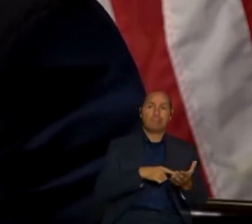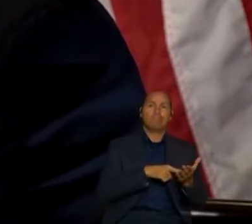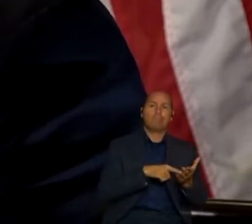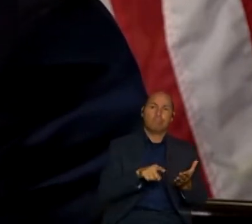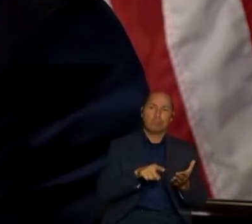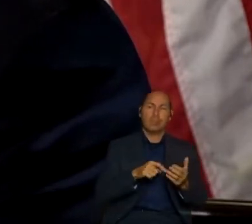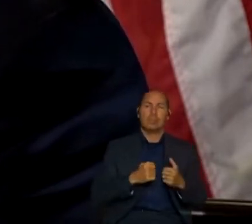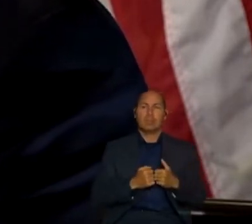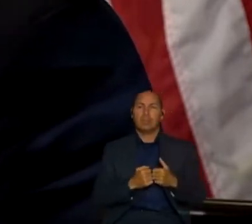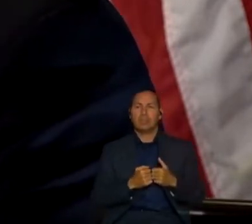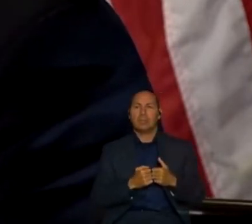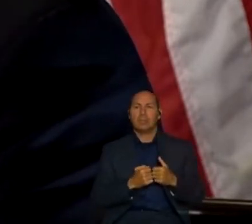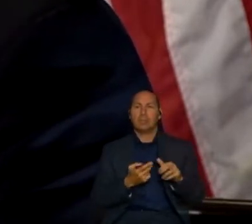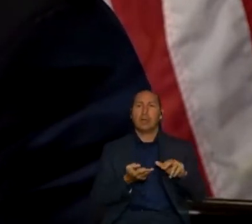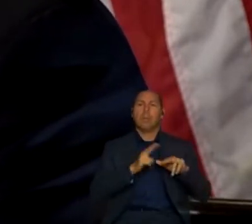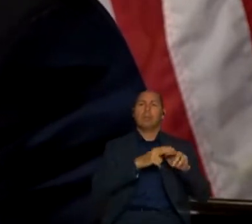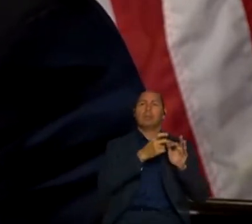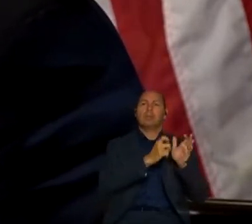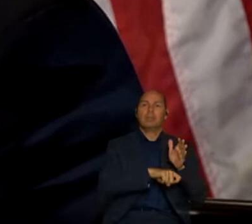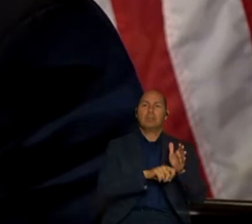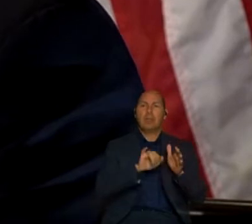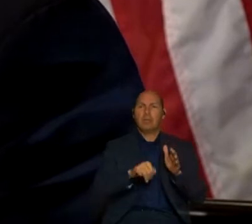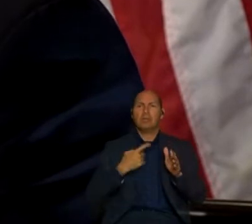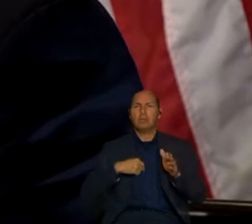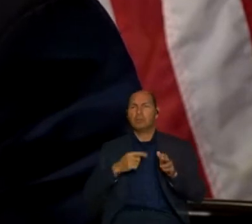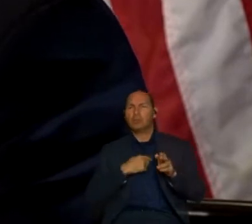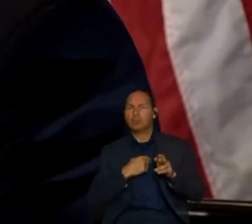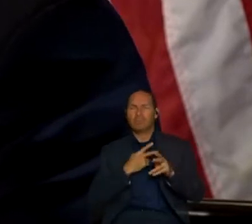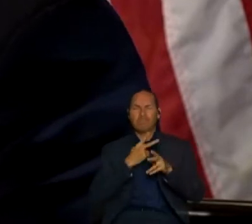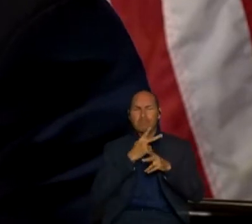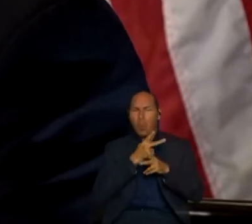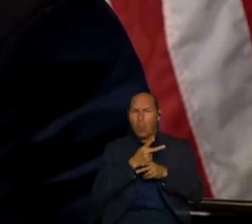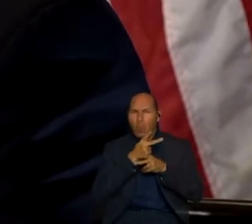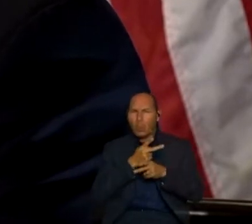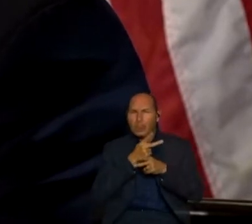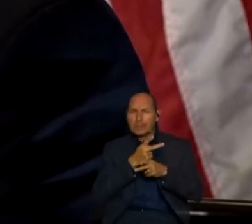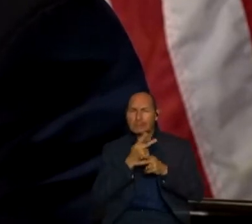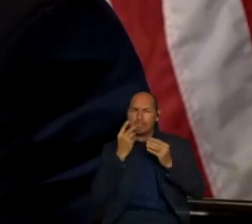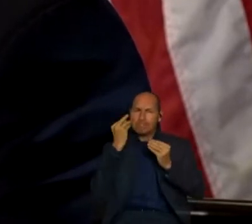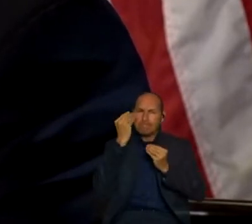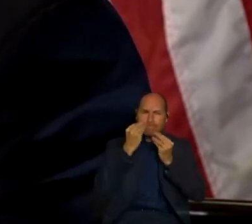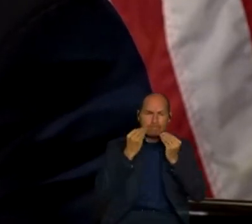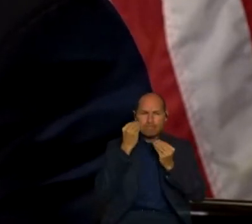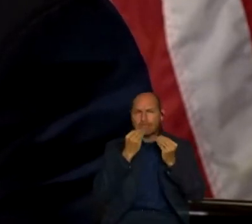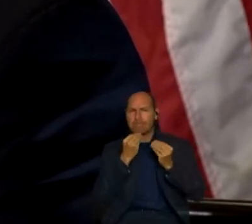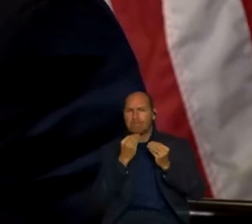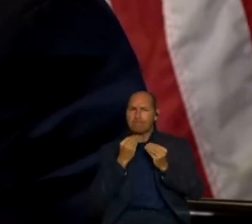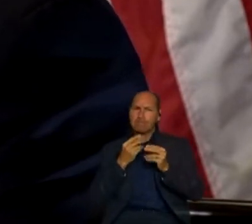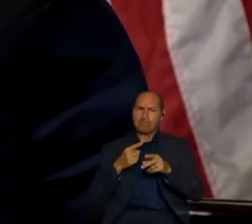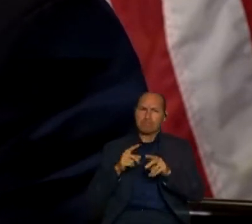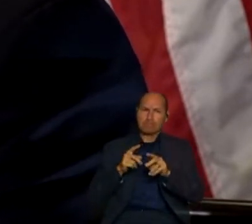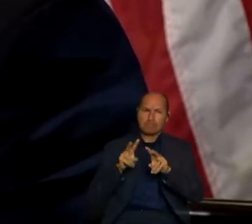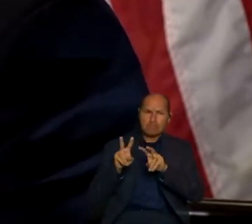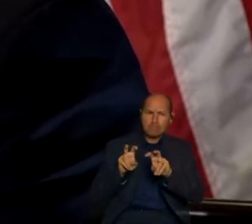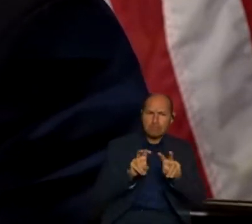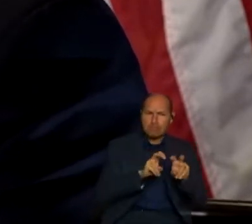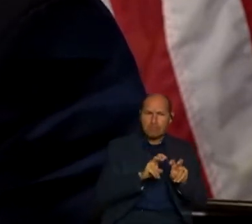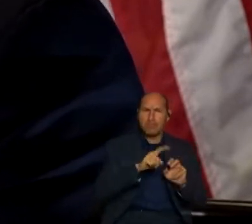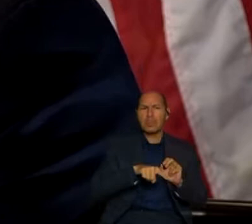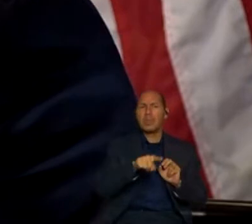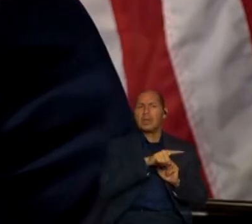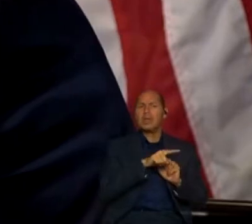been carefully analyzing what residents and businesses can afford to pay for